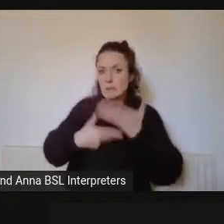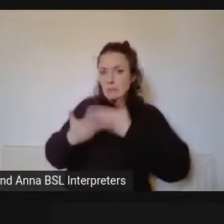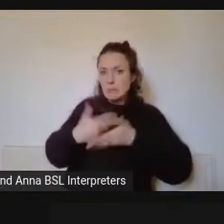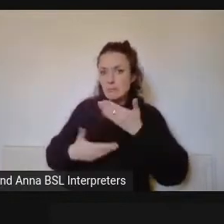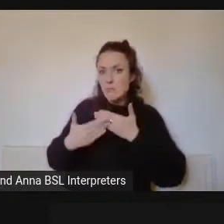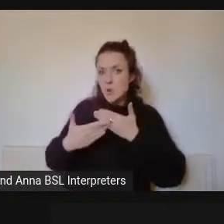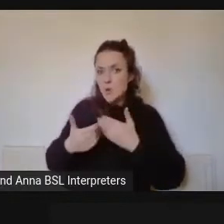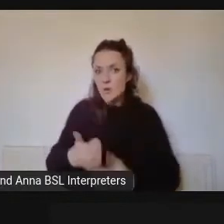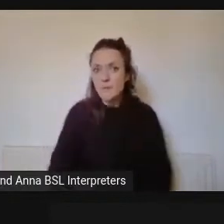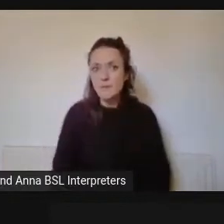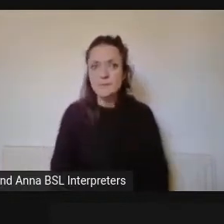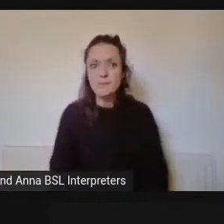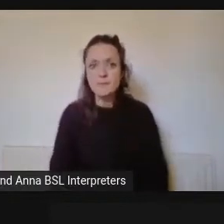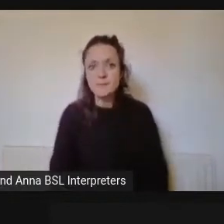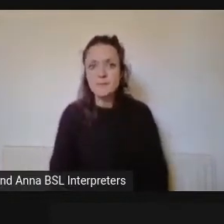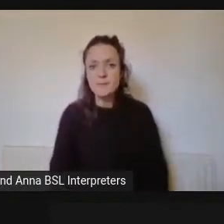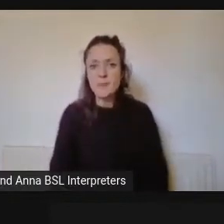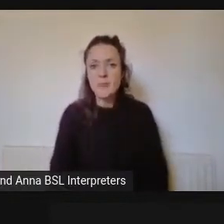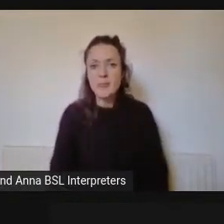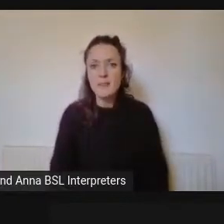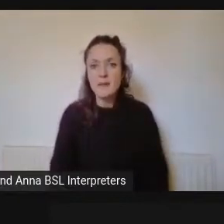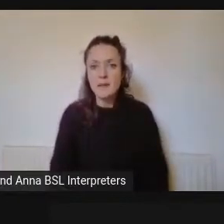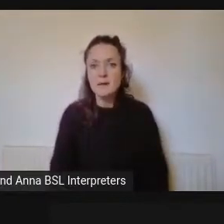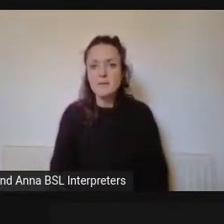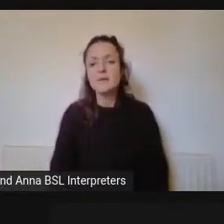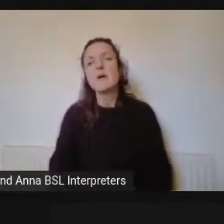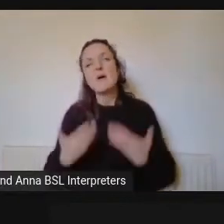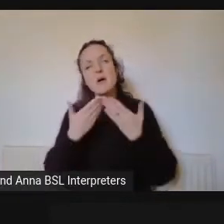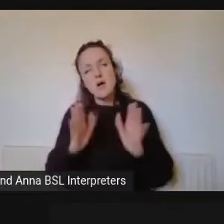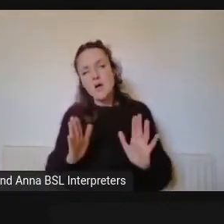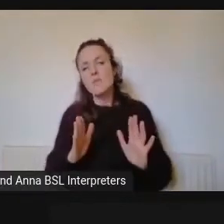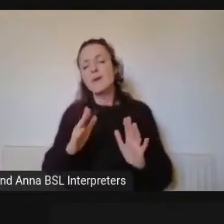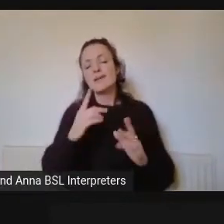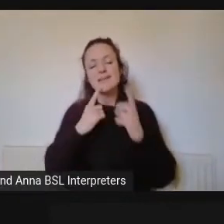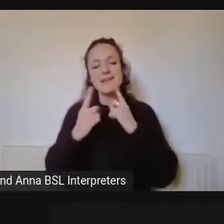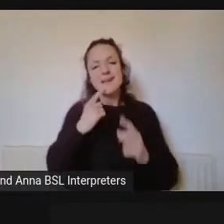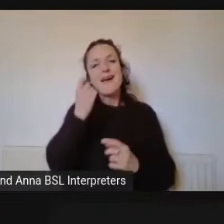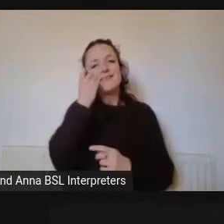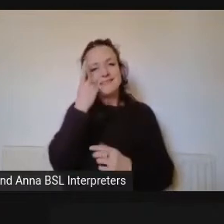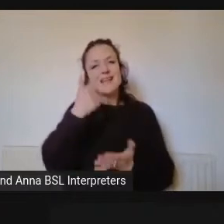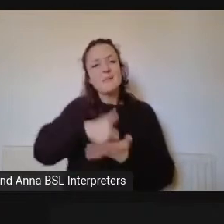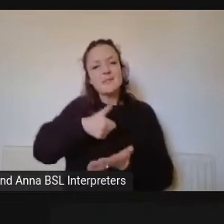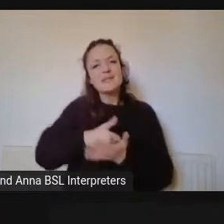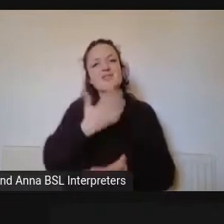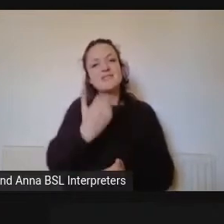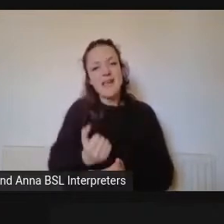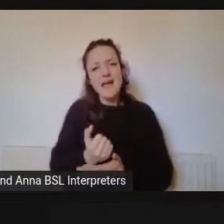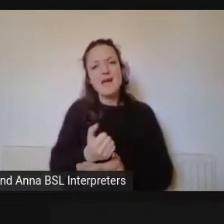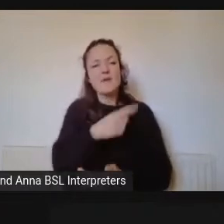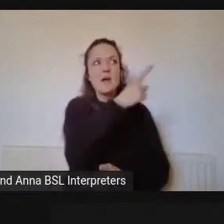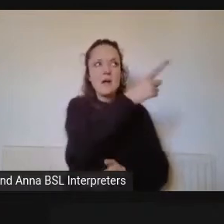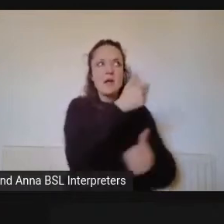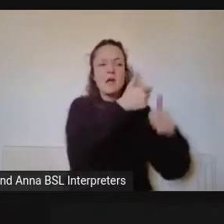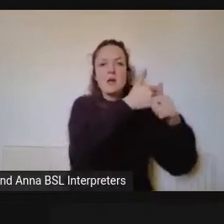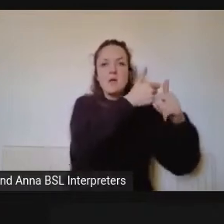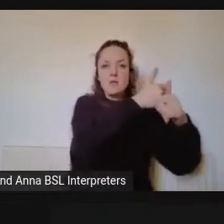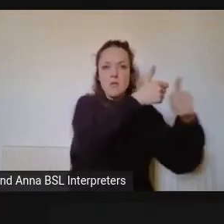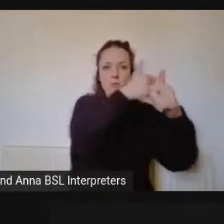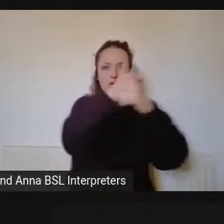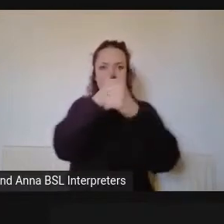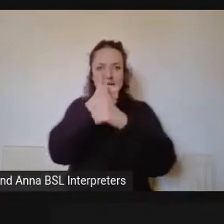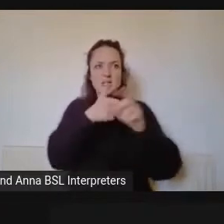Okay, so I'm under no illusions about the limits of open data. That there is only so much the corporate, for example, will be able to share without